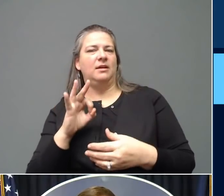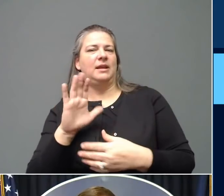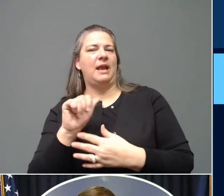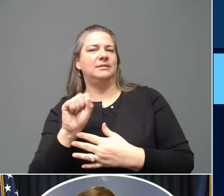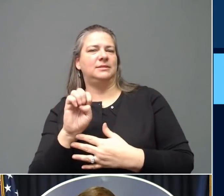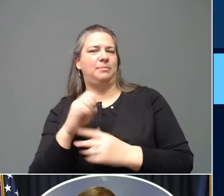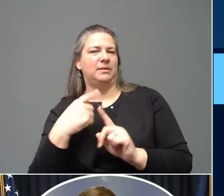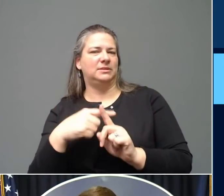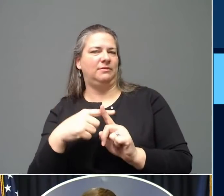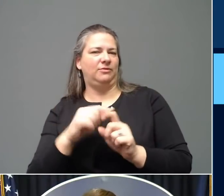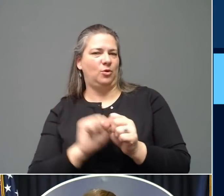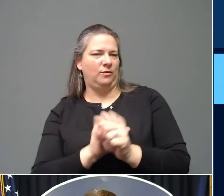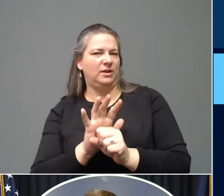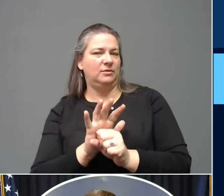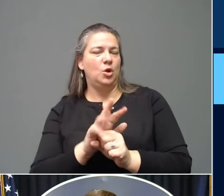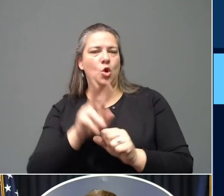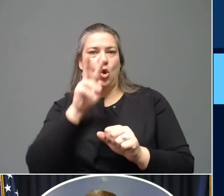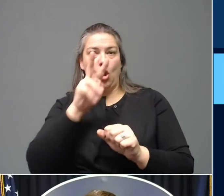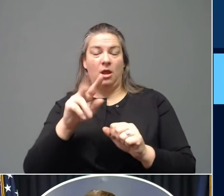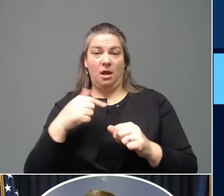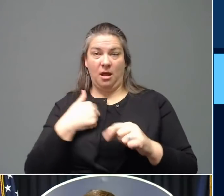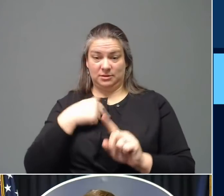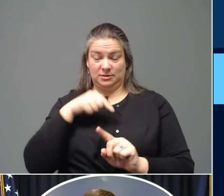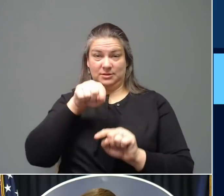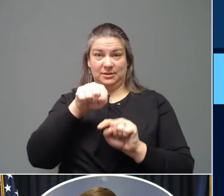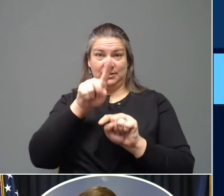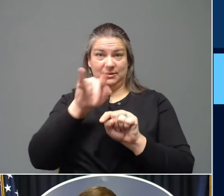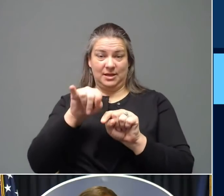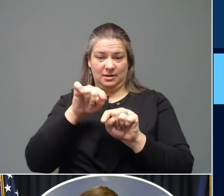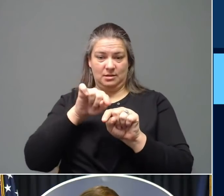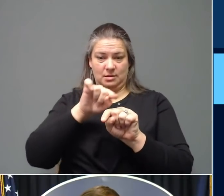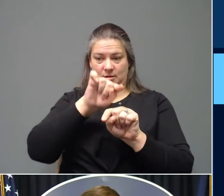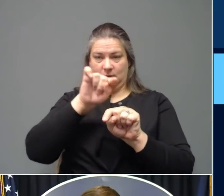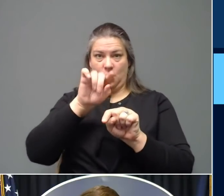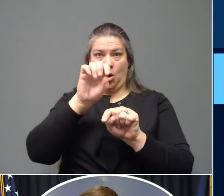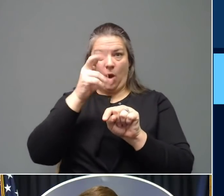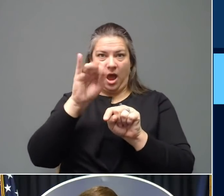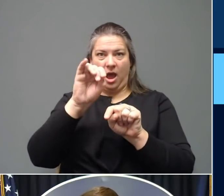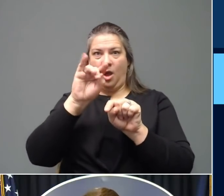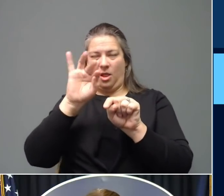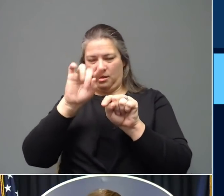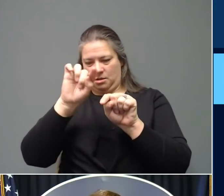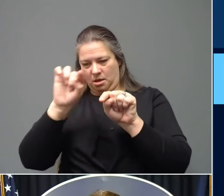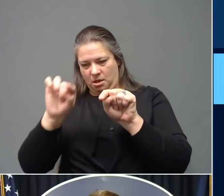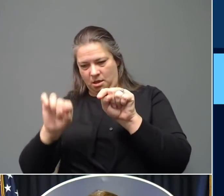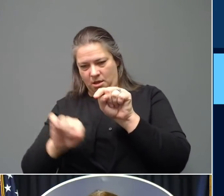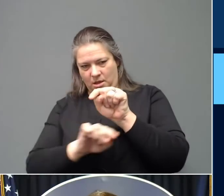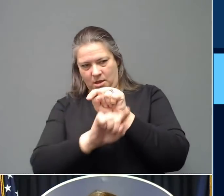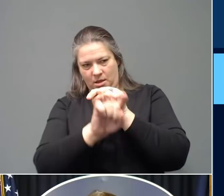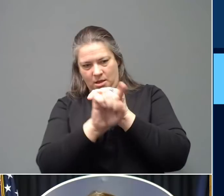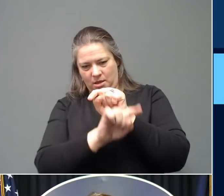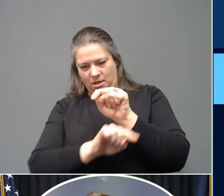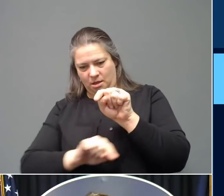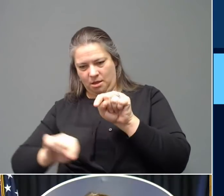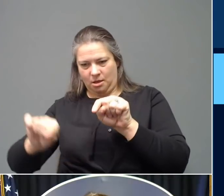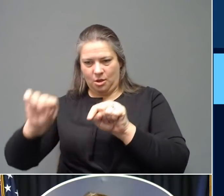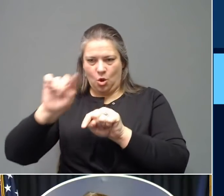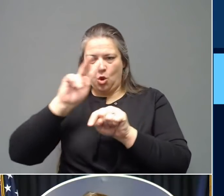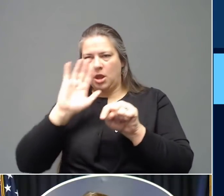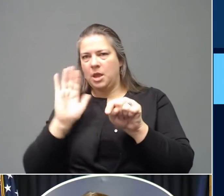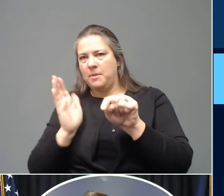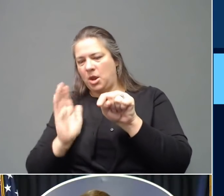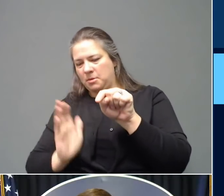And again, it's hard to be any better on this list when we have so much virus around